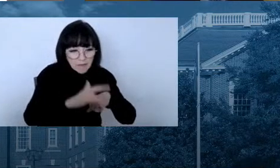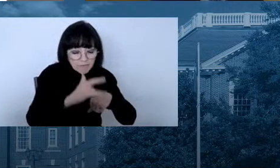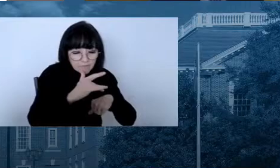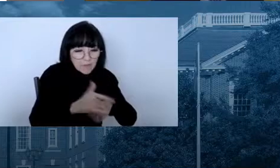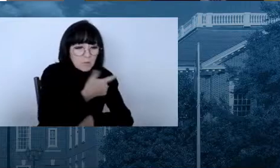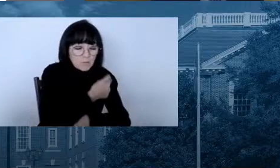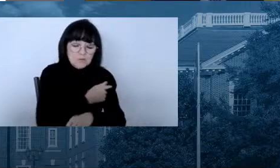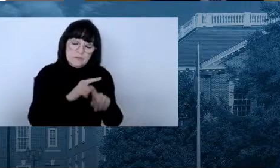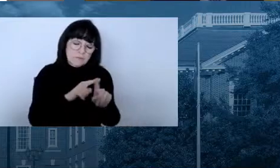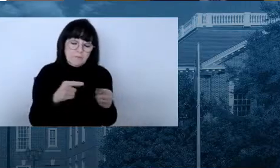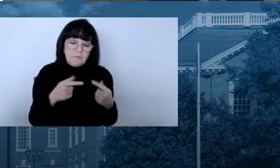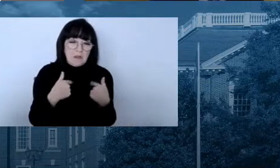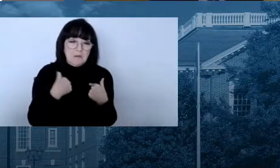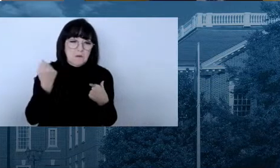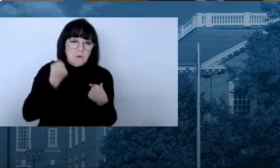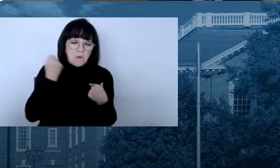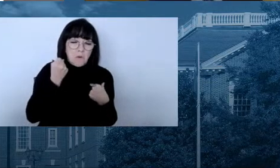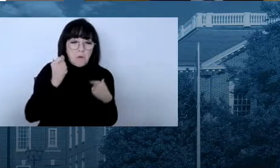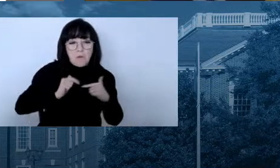leaders.